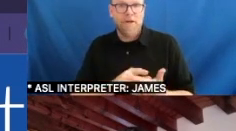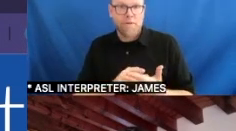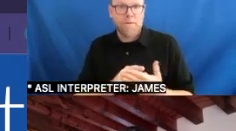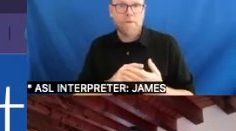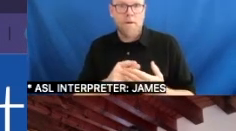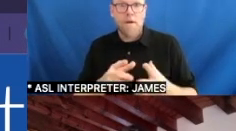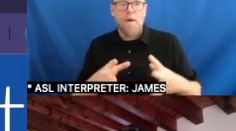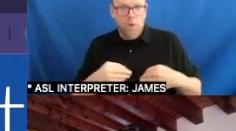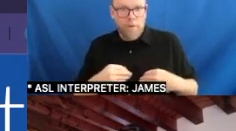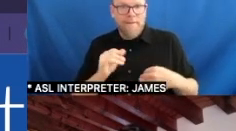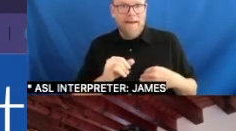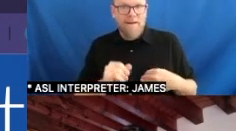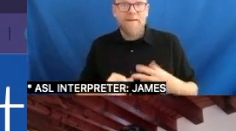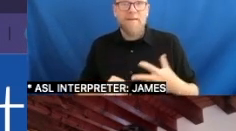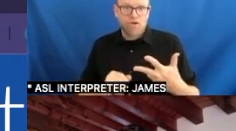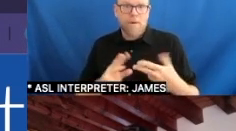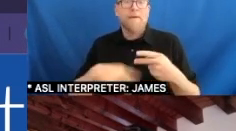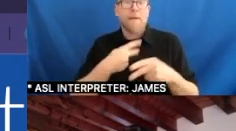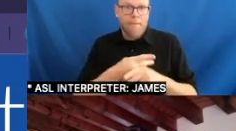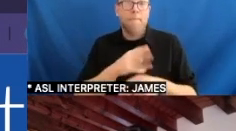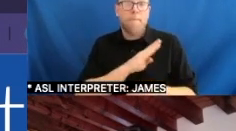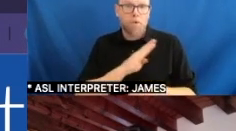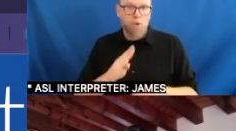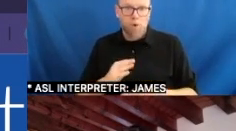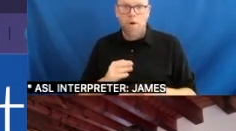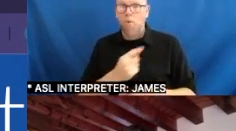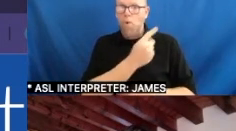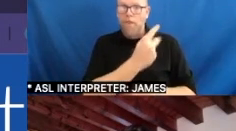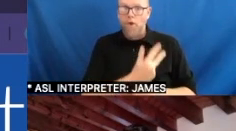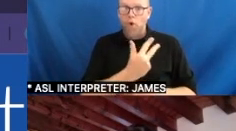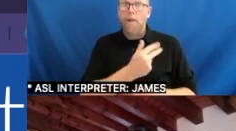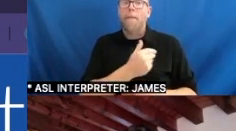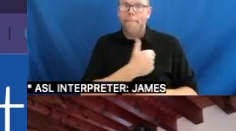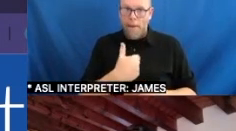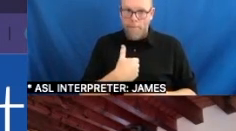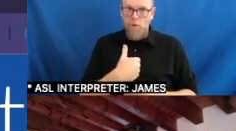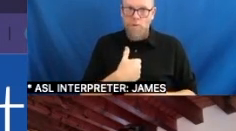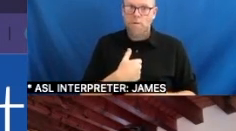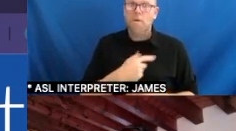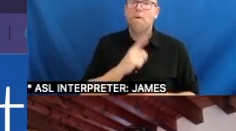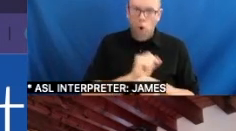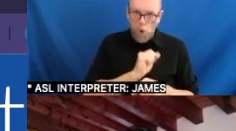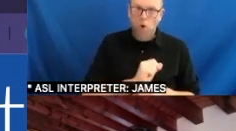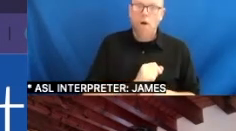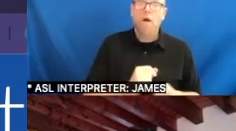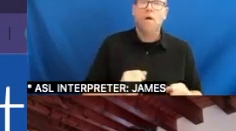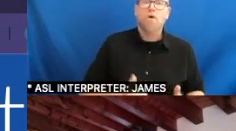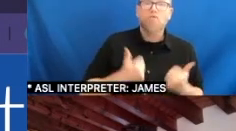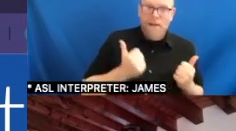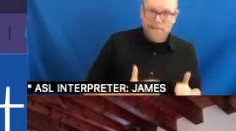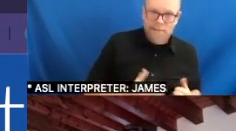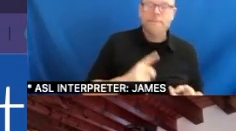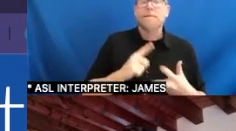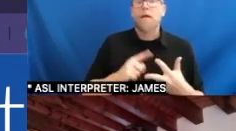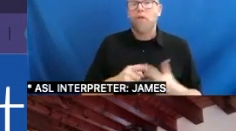a tripartite board where a third of the members of the board are residents, a third are experts